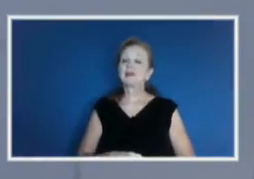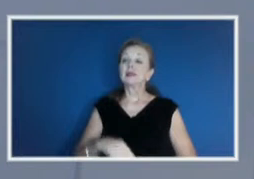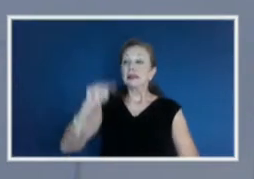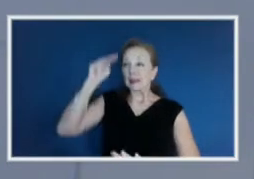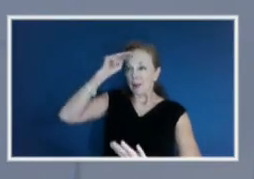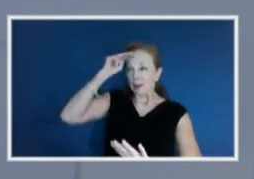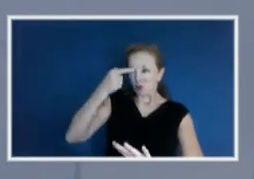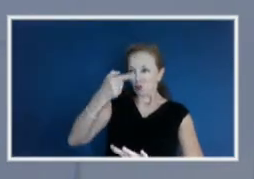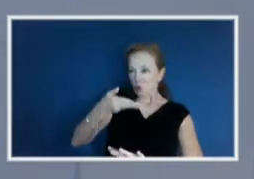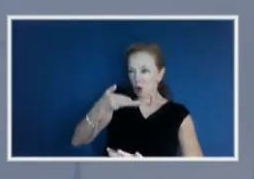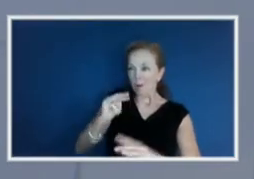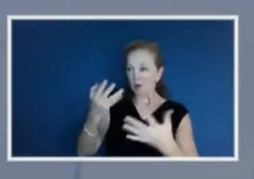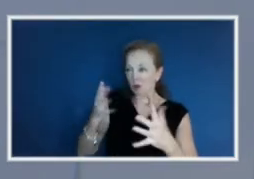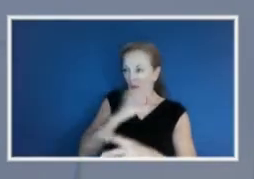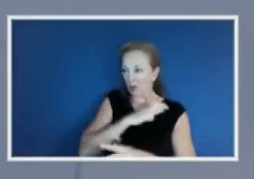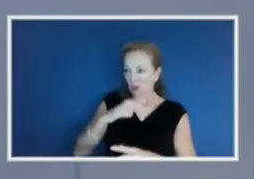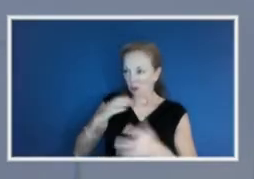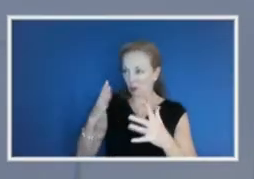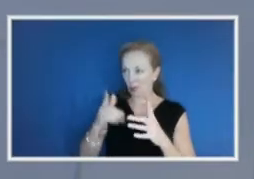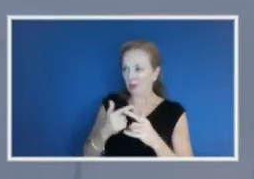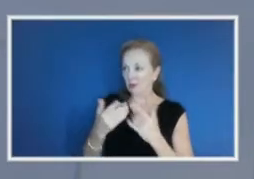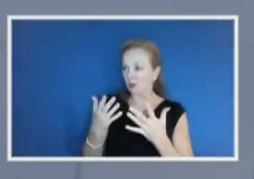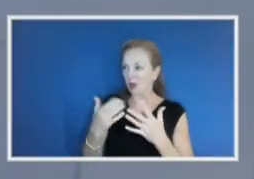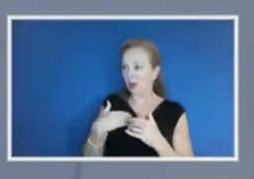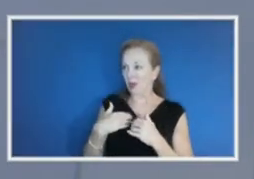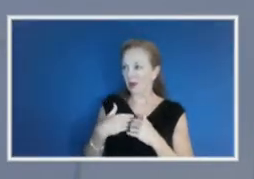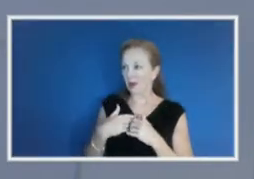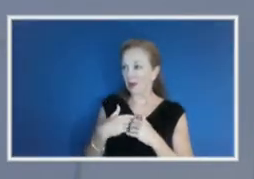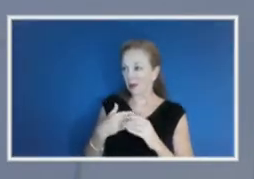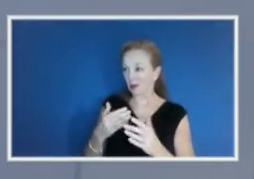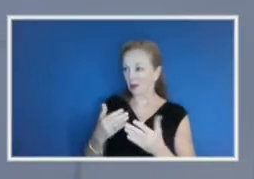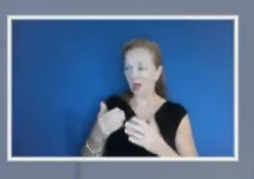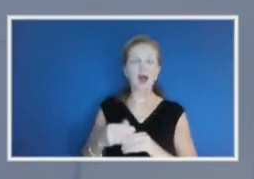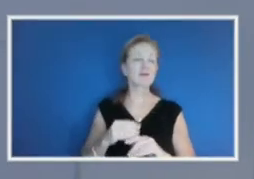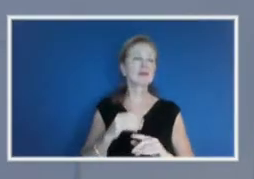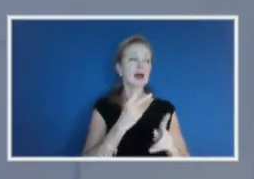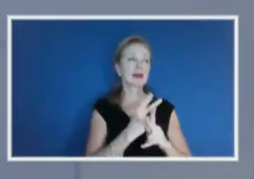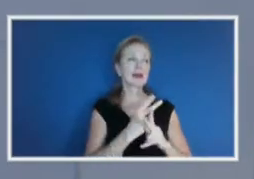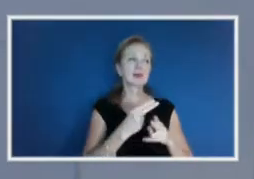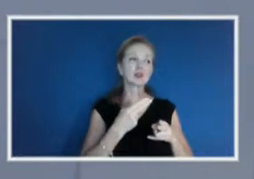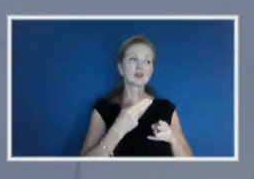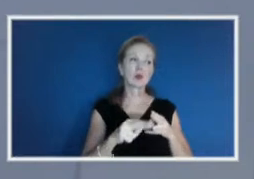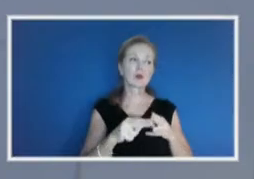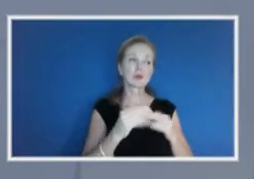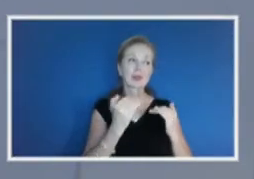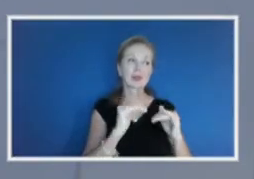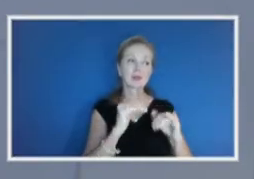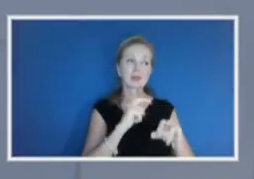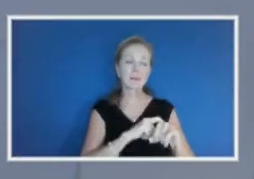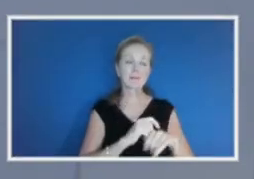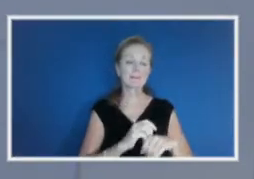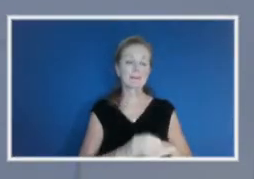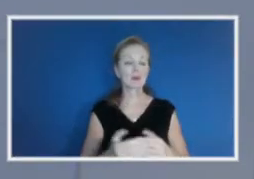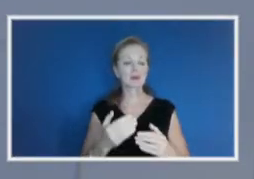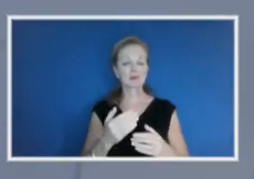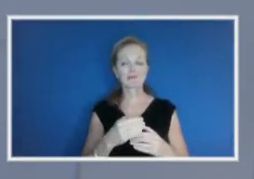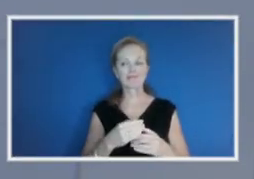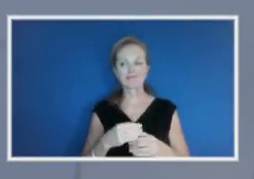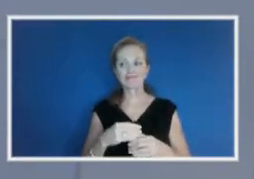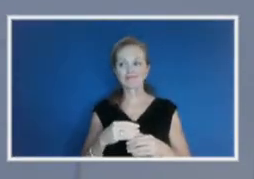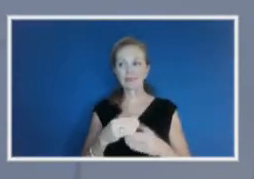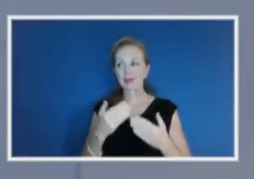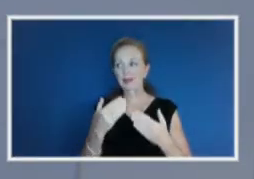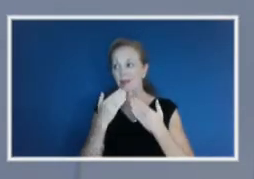and a recommendation coming out, if you could. Yes, ma'am, I'll keep it short because I know that we're pressed for time. First, I want to acknowledge the staff, Sean